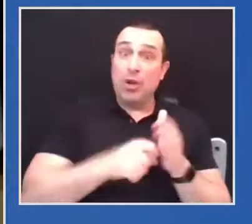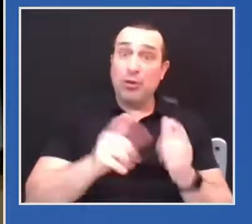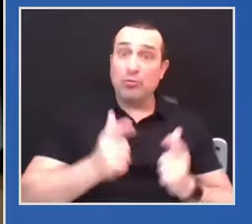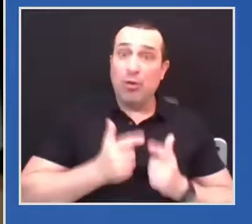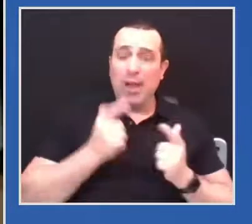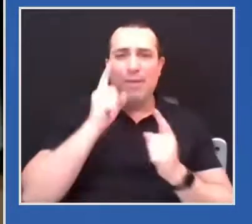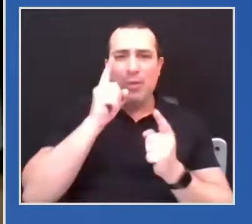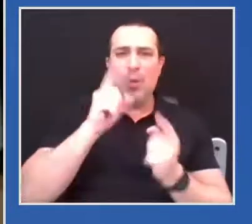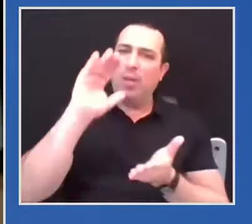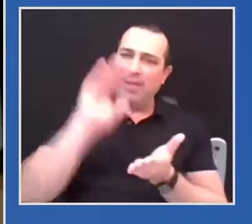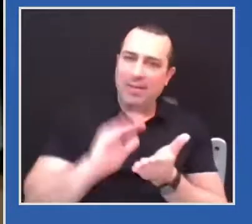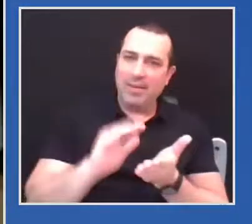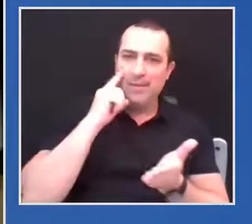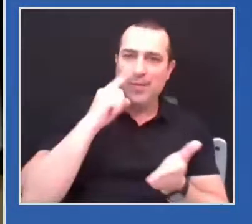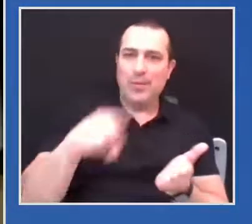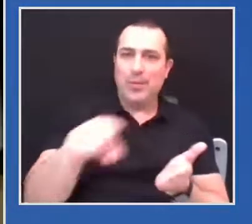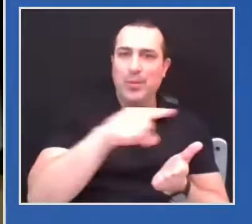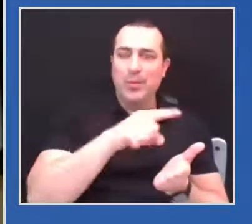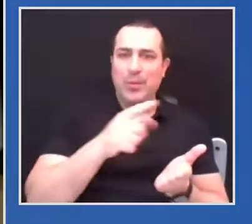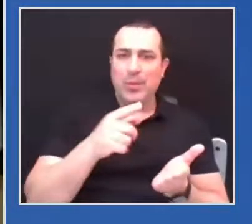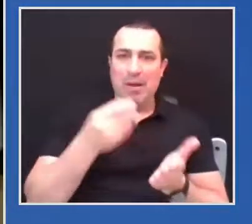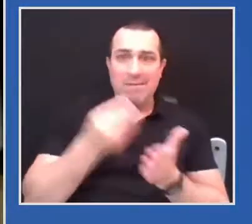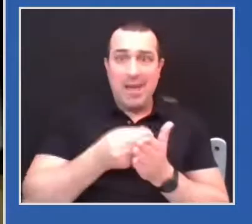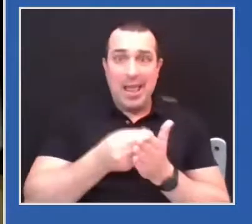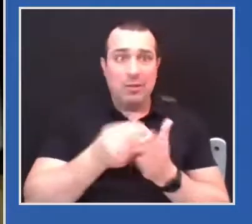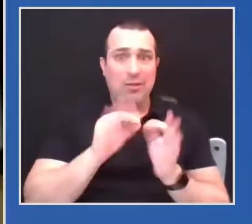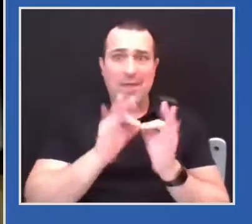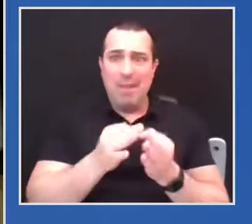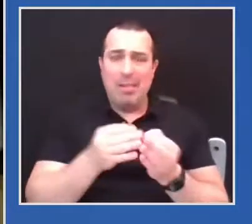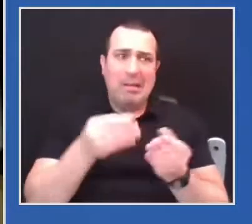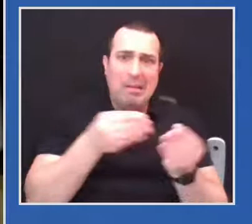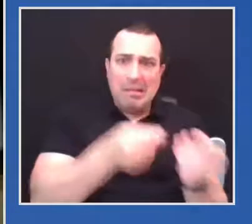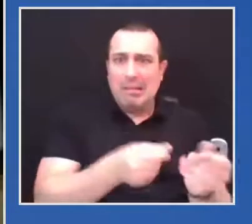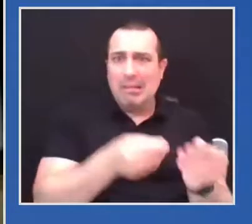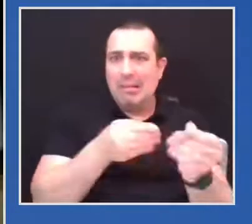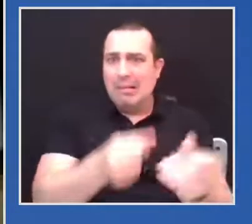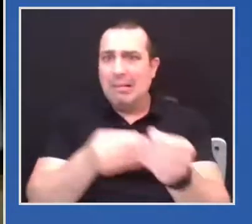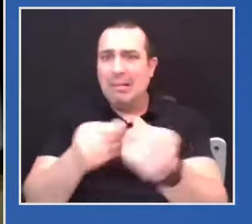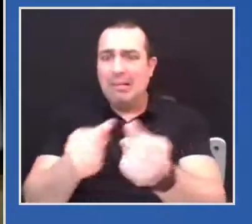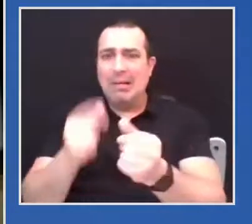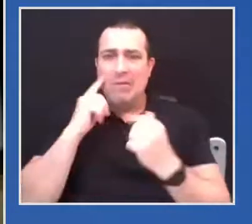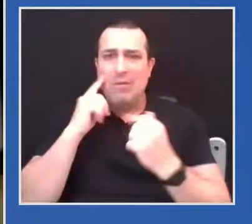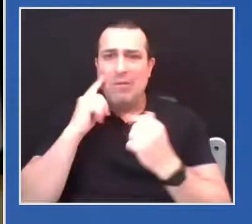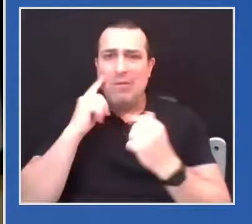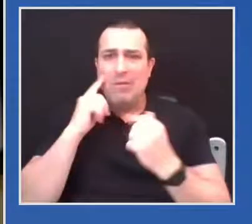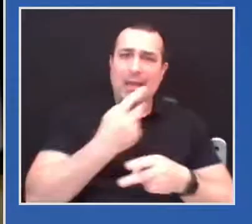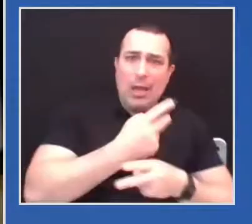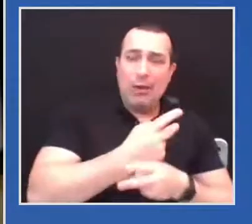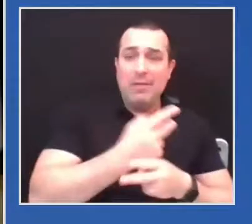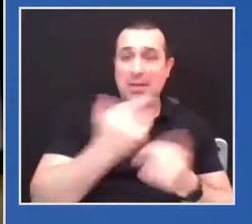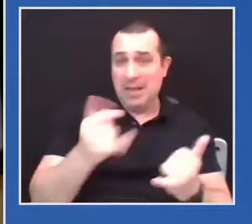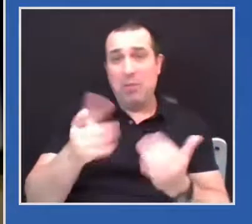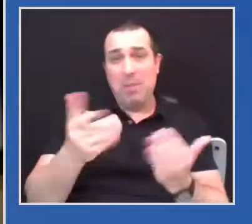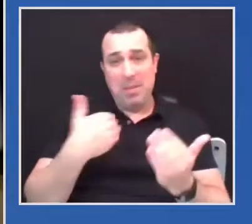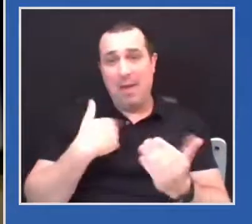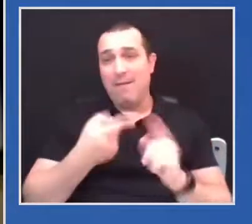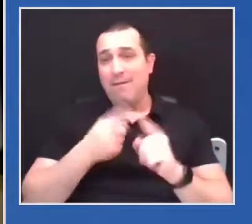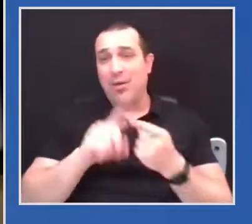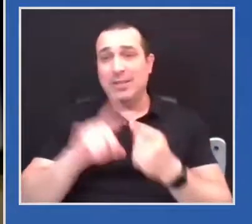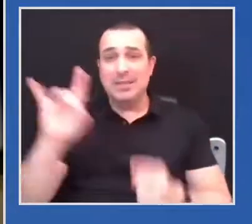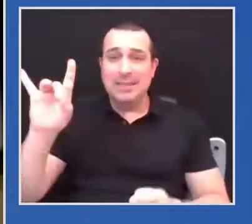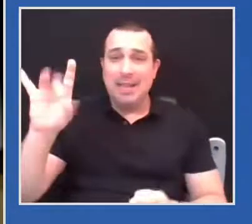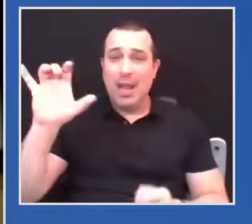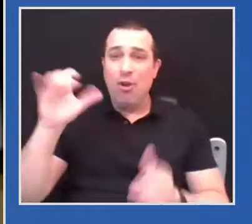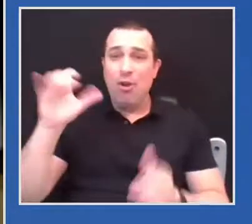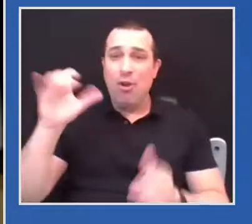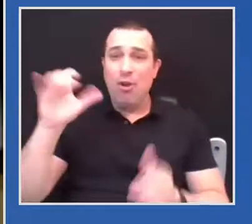of caregiving so many families are now carrying. Right now, as you probably know and you have friends, 800,000 Americans who